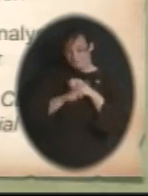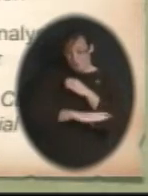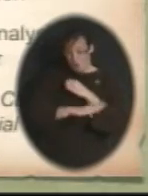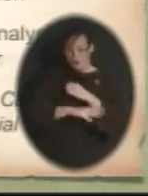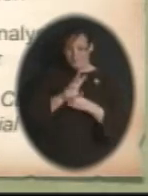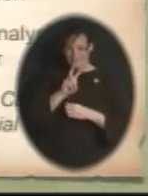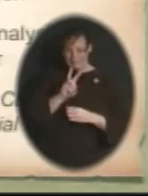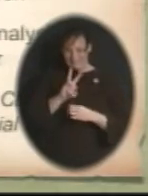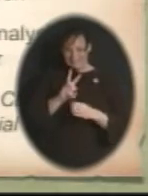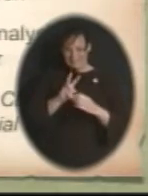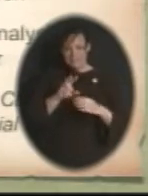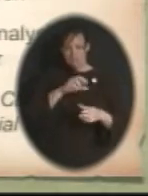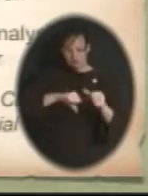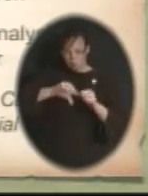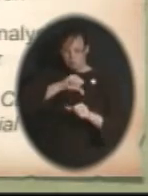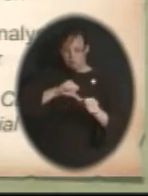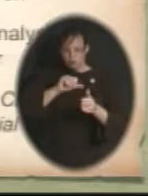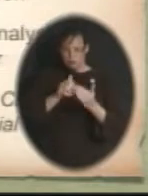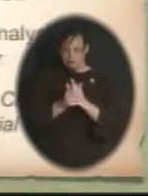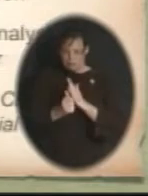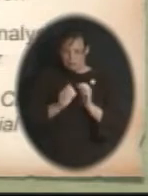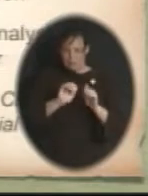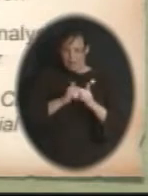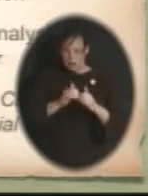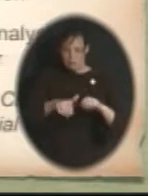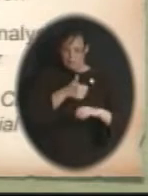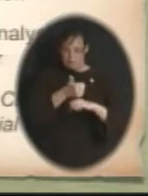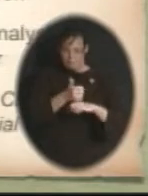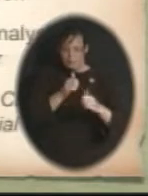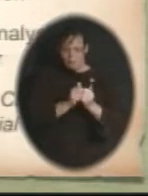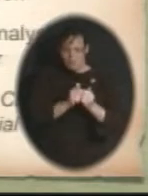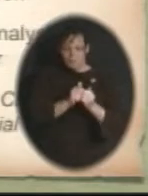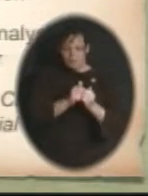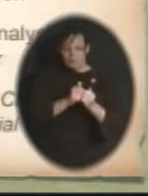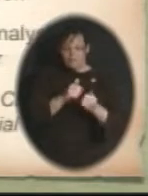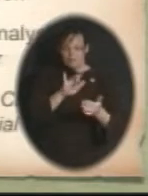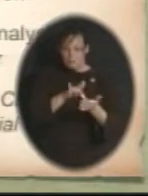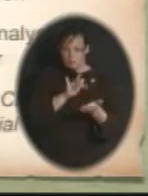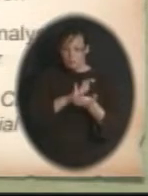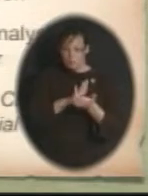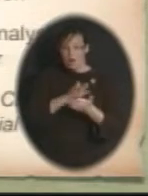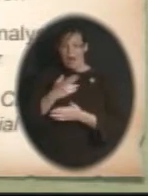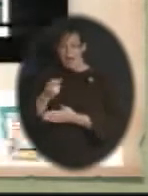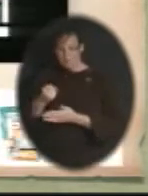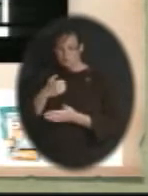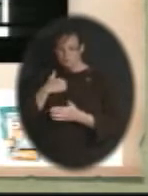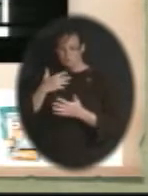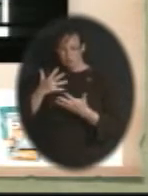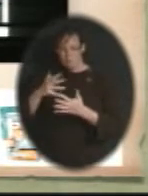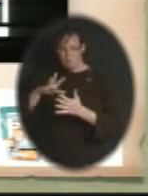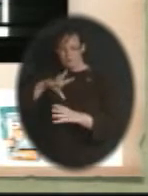social skills and how to implement them with middle school students. High school's been involved in that for a while.